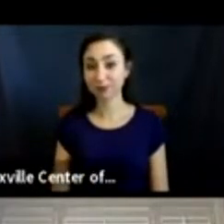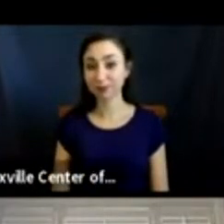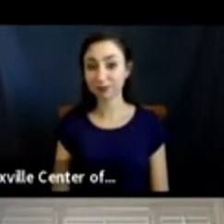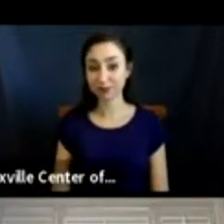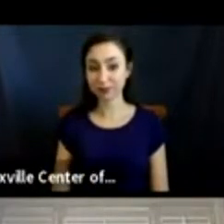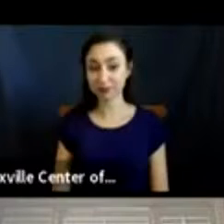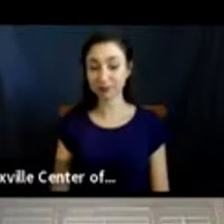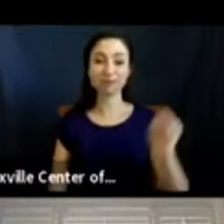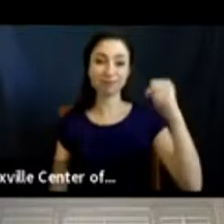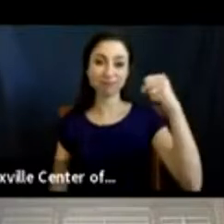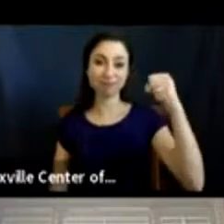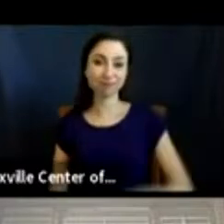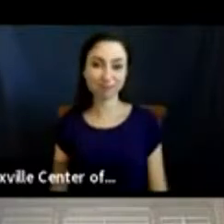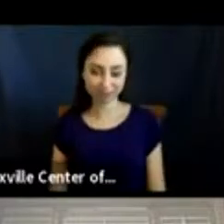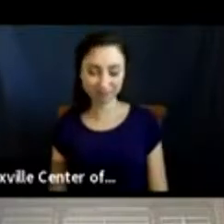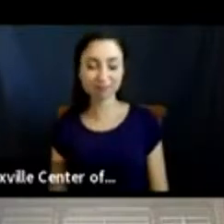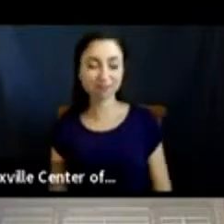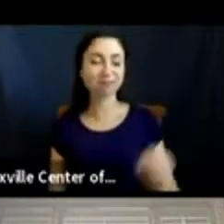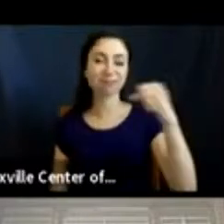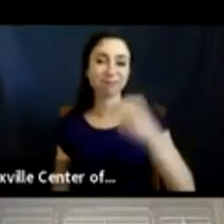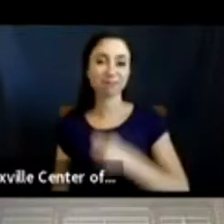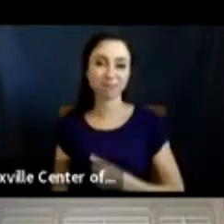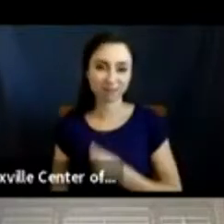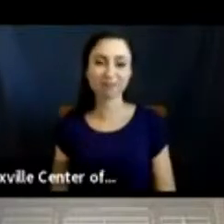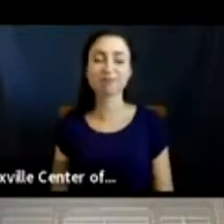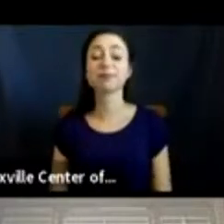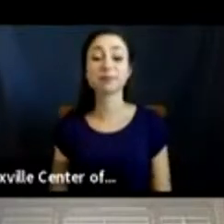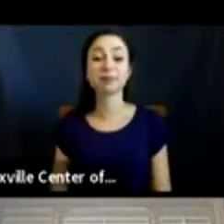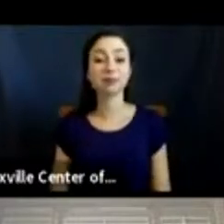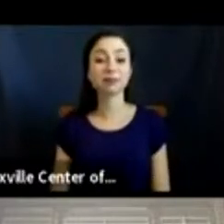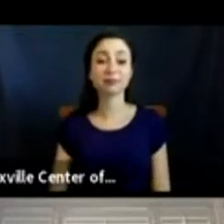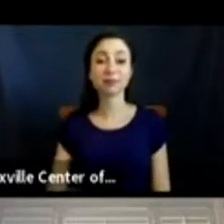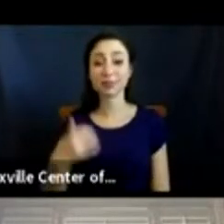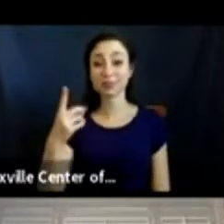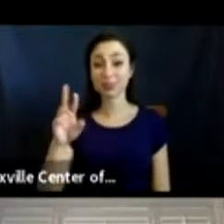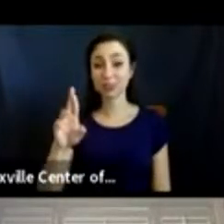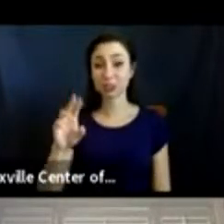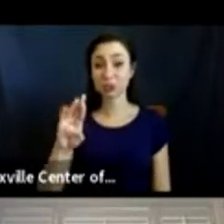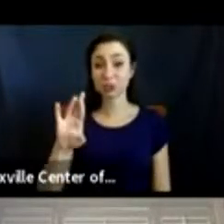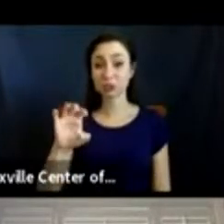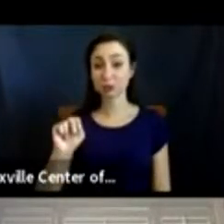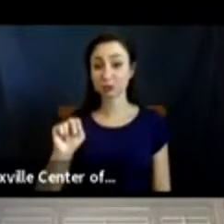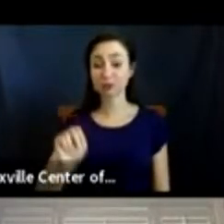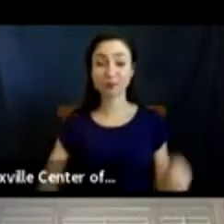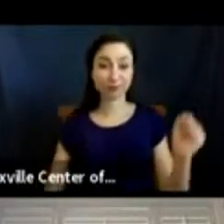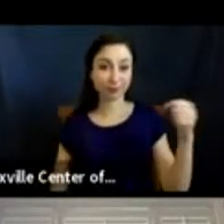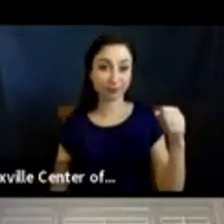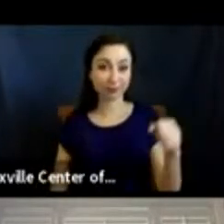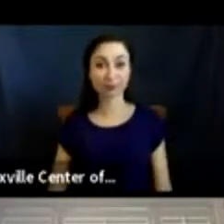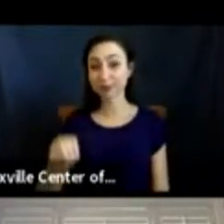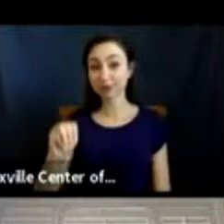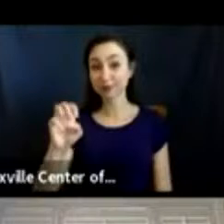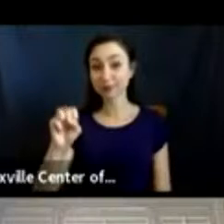Mayor Yes. Jacobs? Yes. Dr. O'Brien. Yes. Ms.